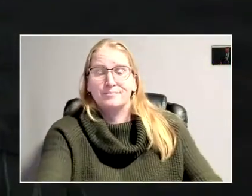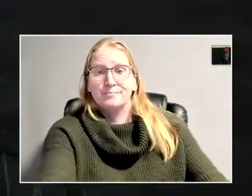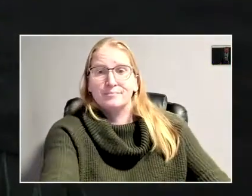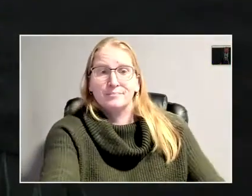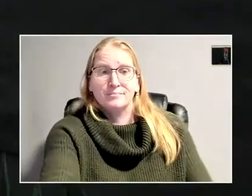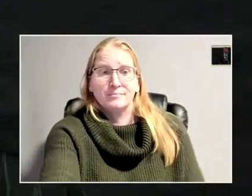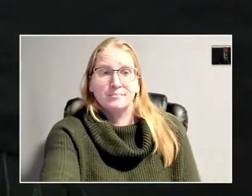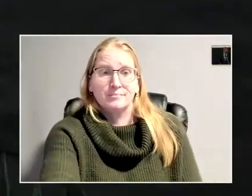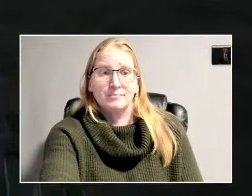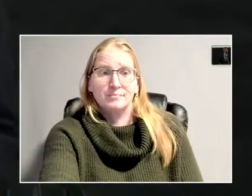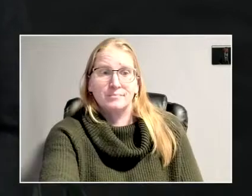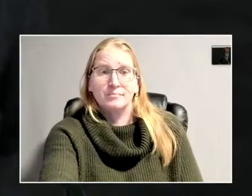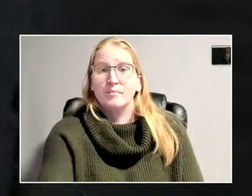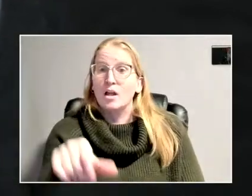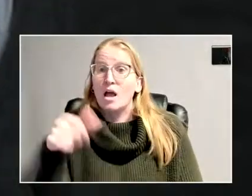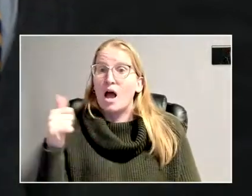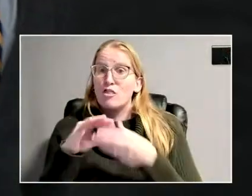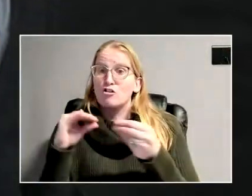Melton